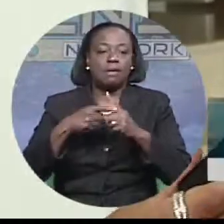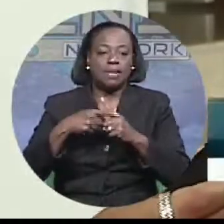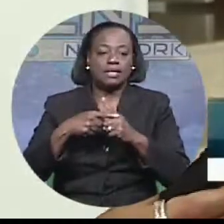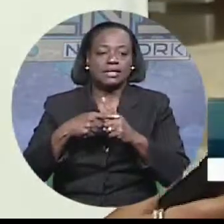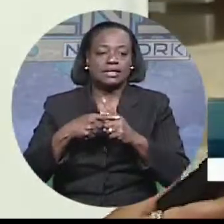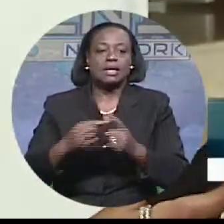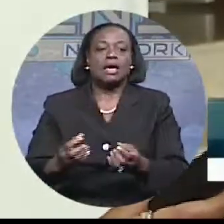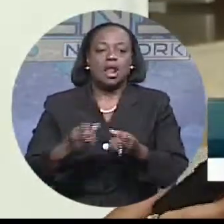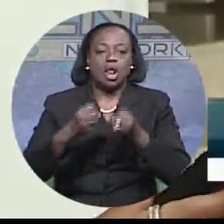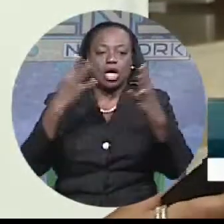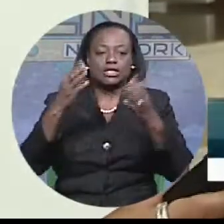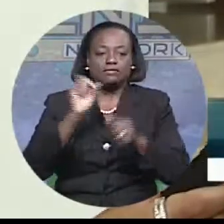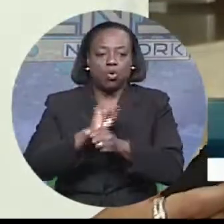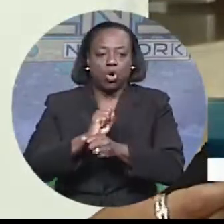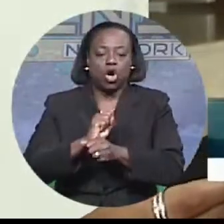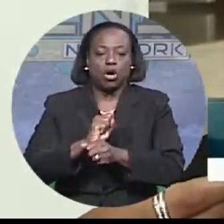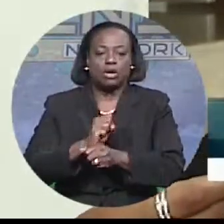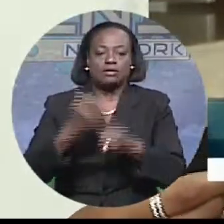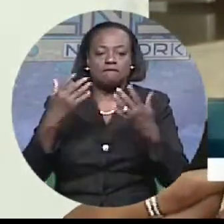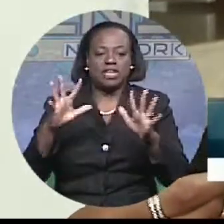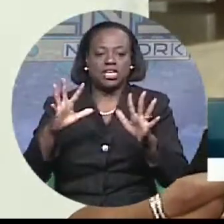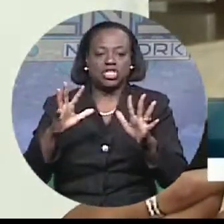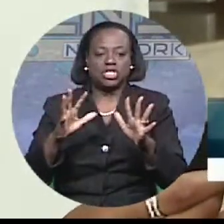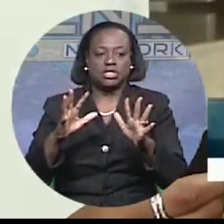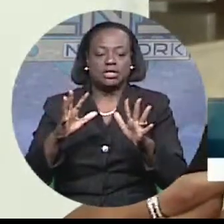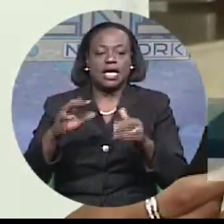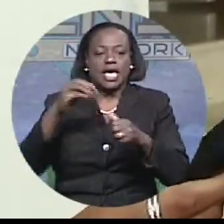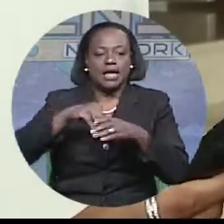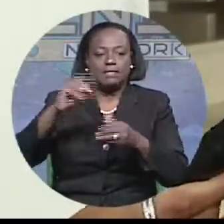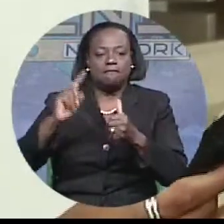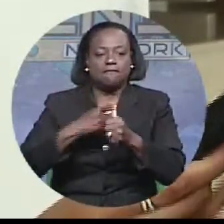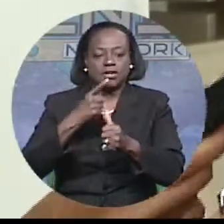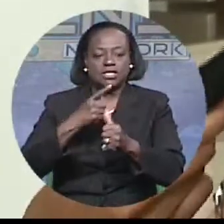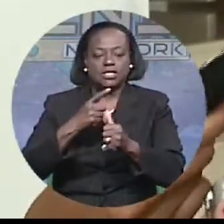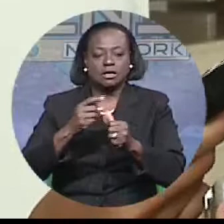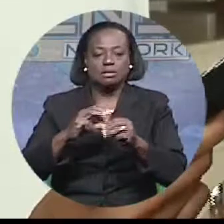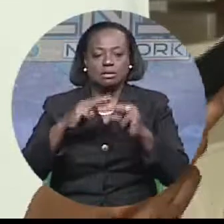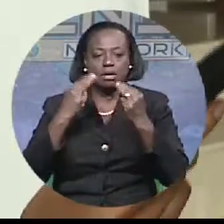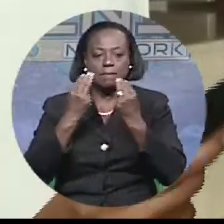already in the first commission.